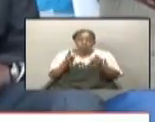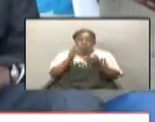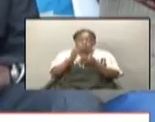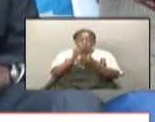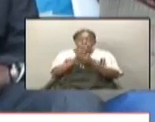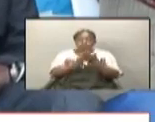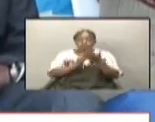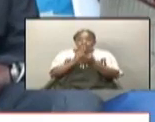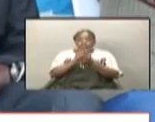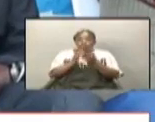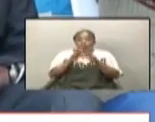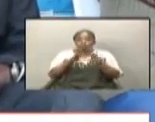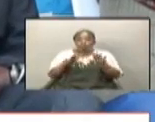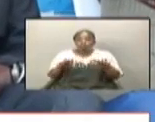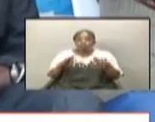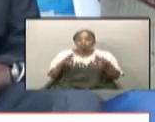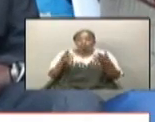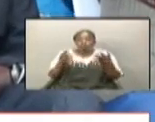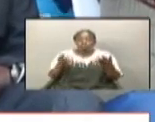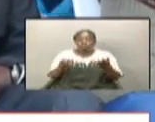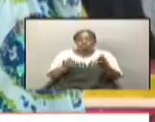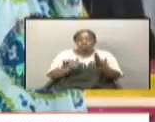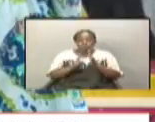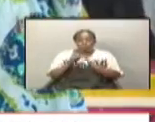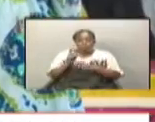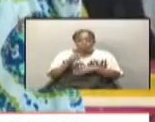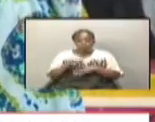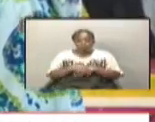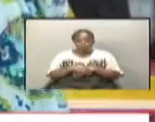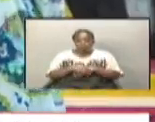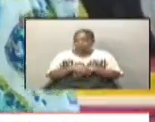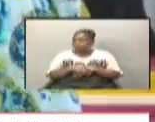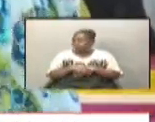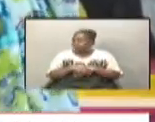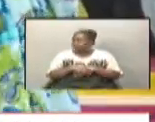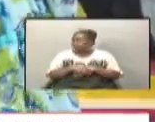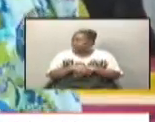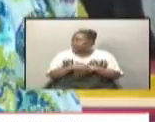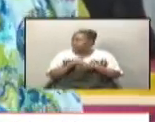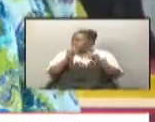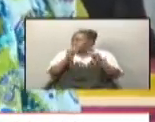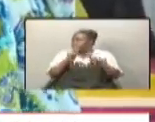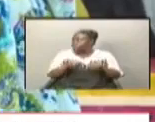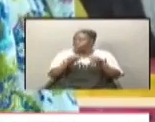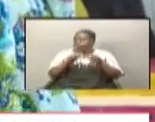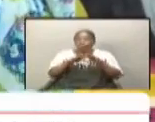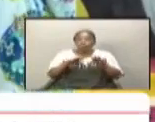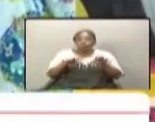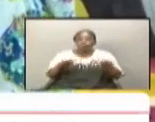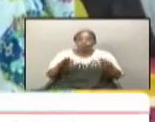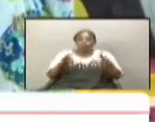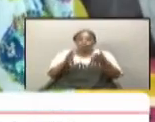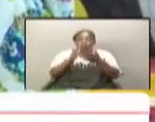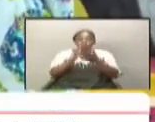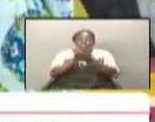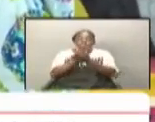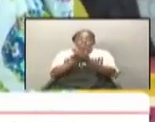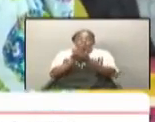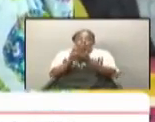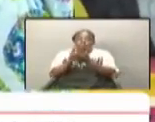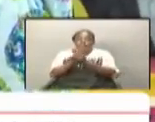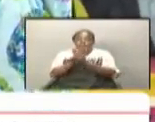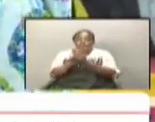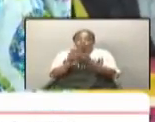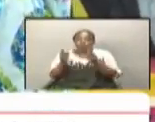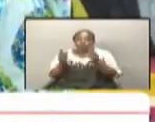ttaka balikozese bulungi okwekulaakulanya. There should be no land fragmentation as Abure